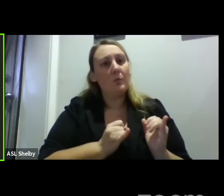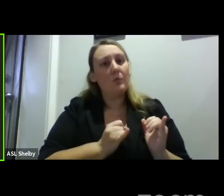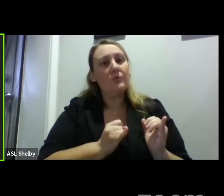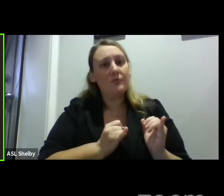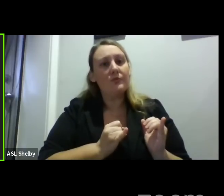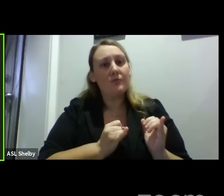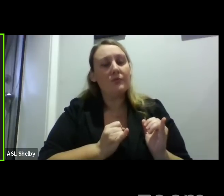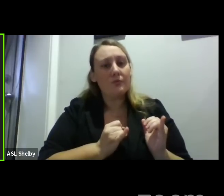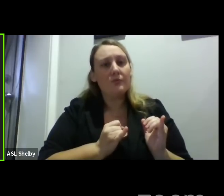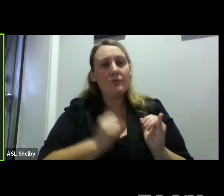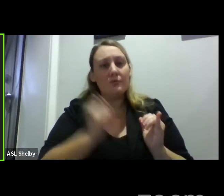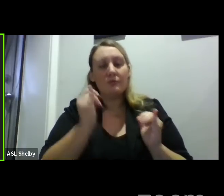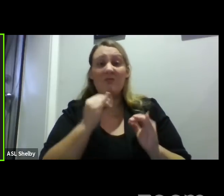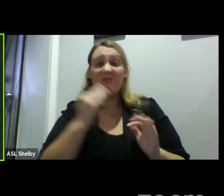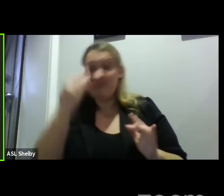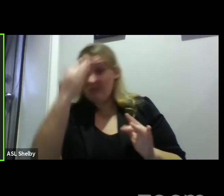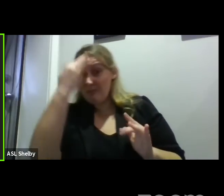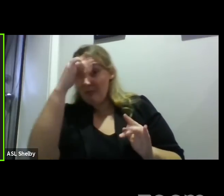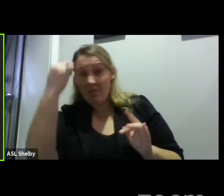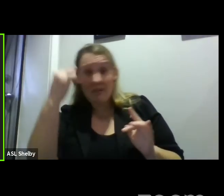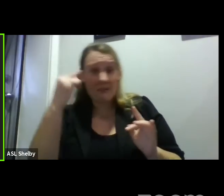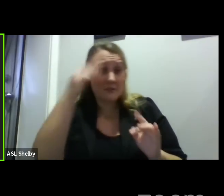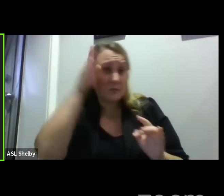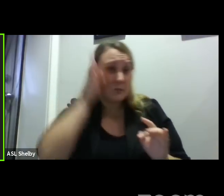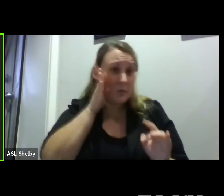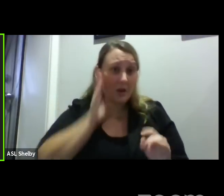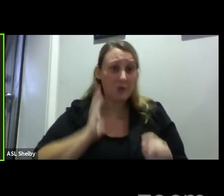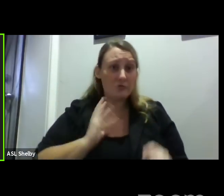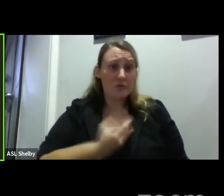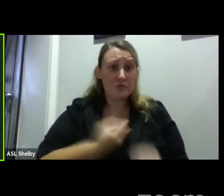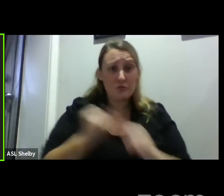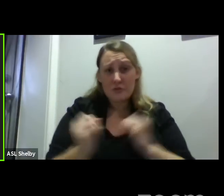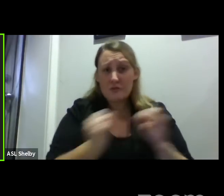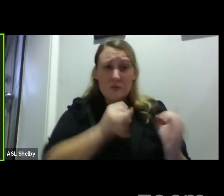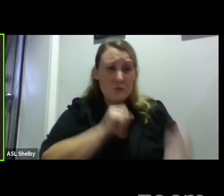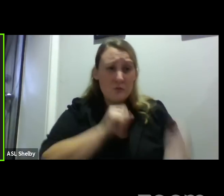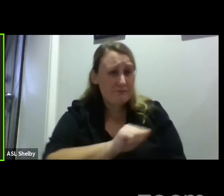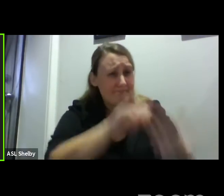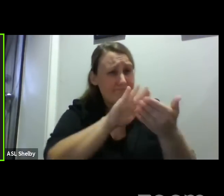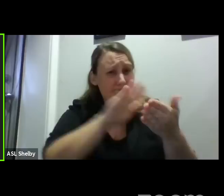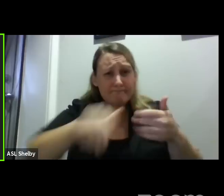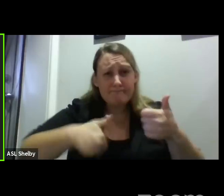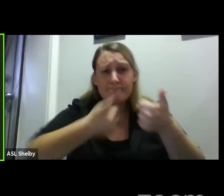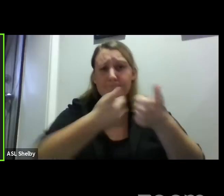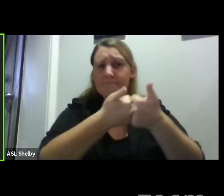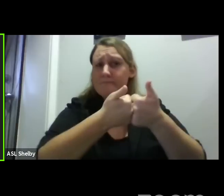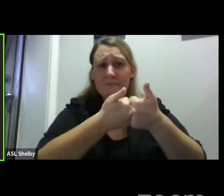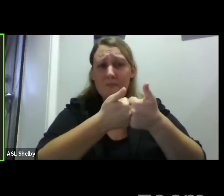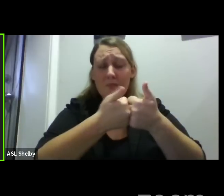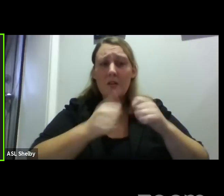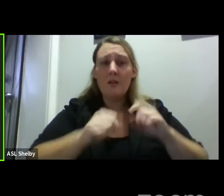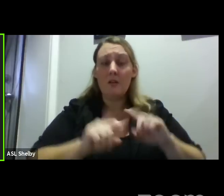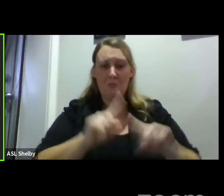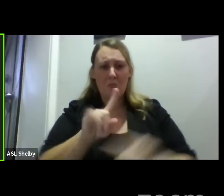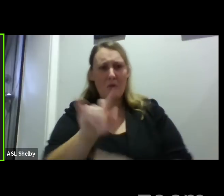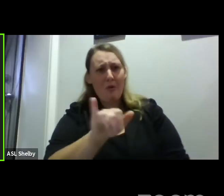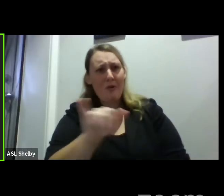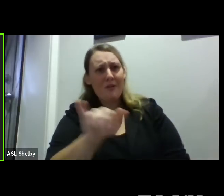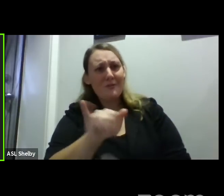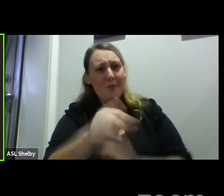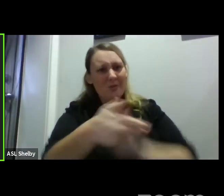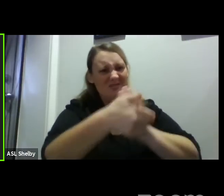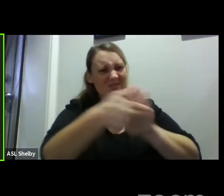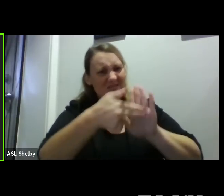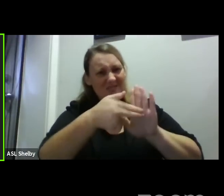And to top it off, the negligence and the stigma that we get from society as a Black